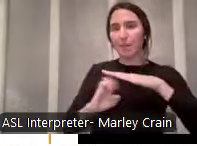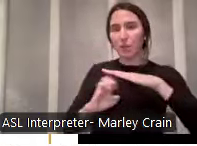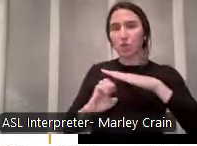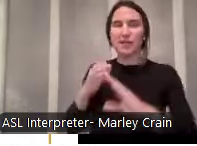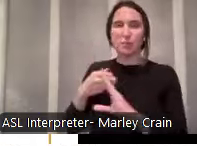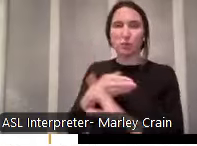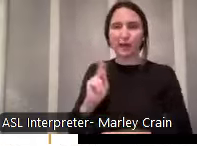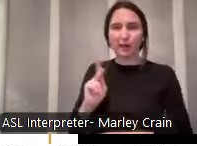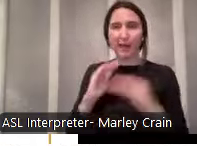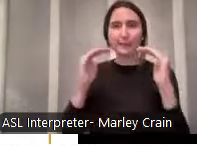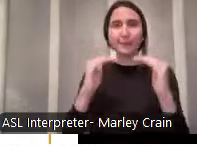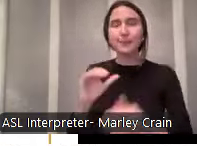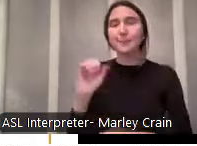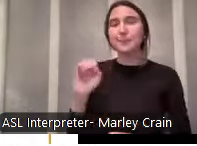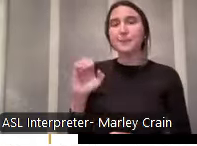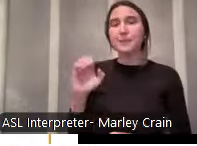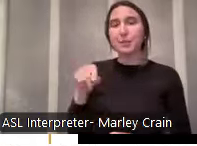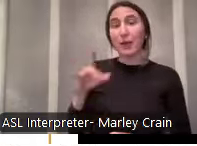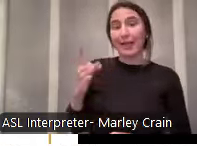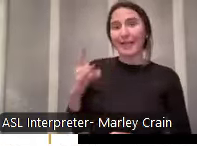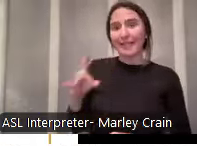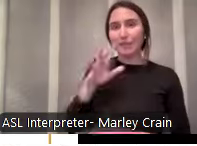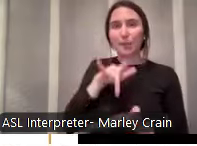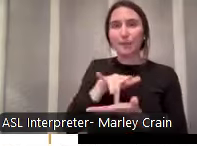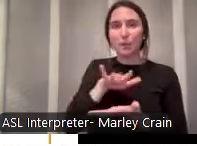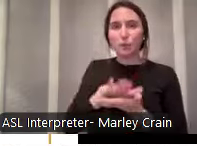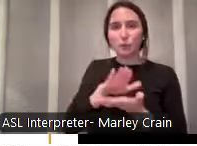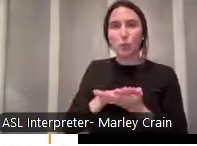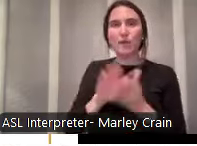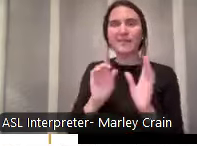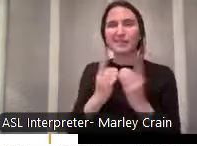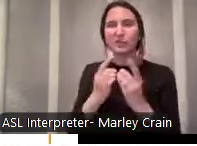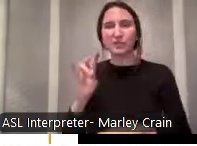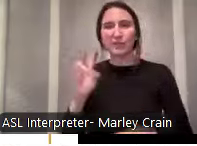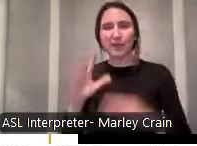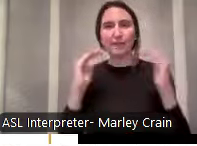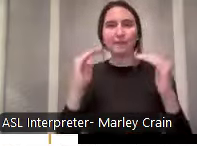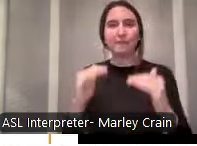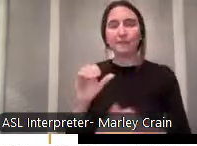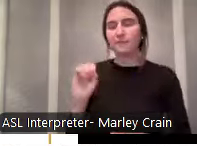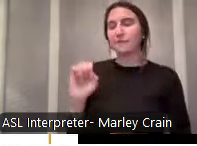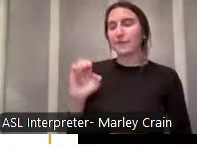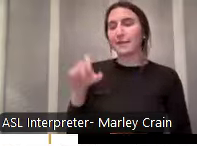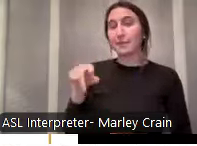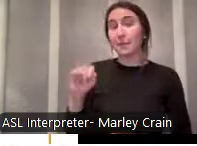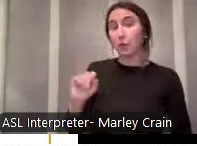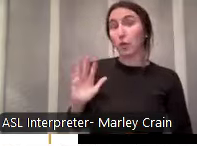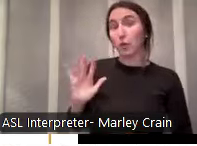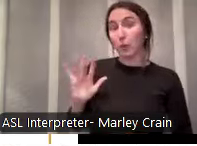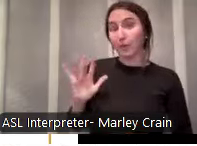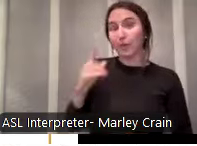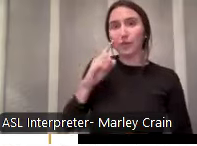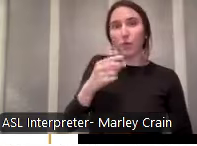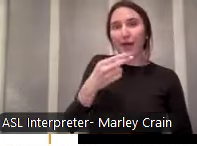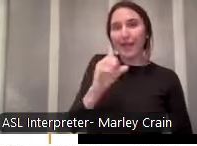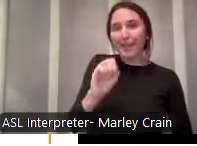middle schools and District 75, and September 25th for high school, as well as for schools that are kindergarten